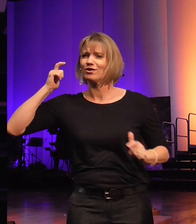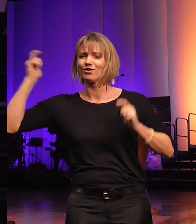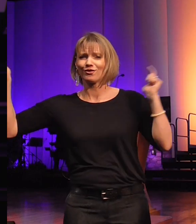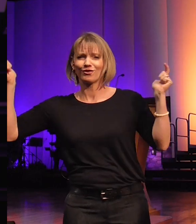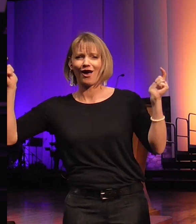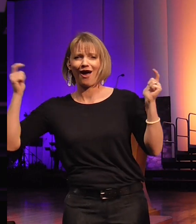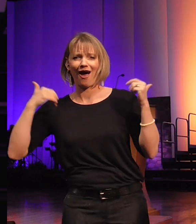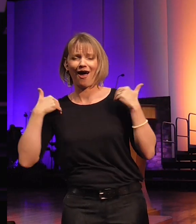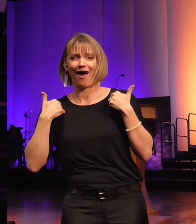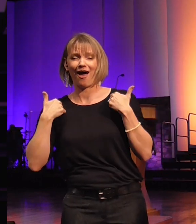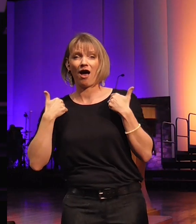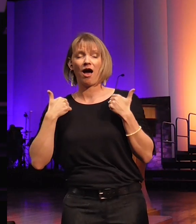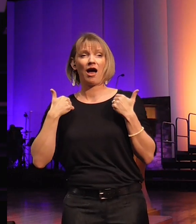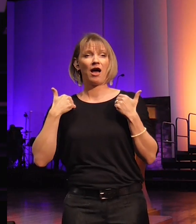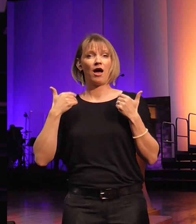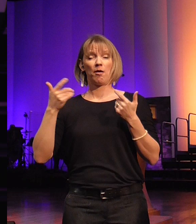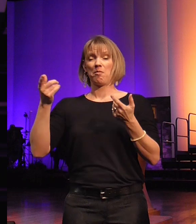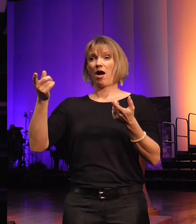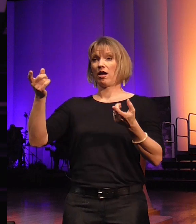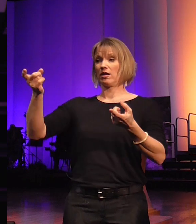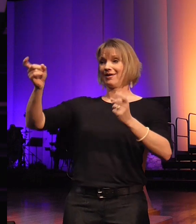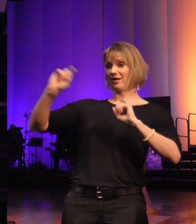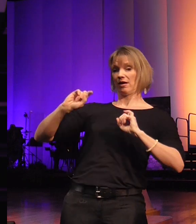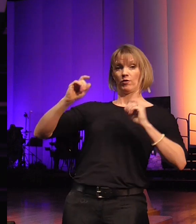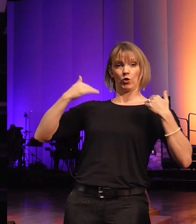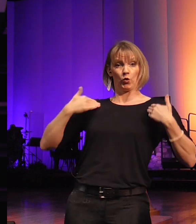that has been given to the human being